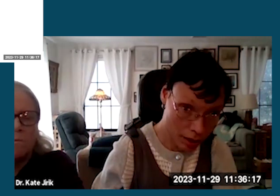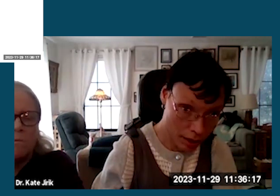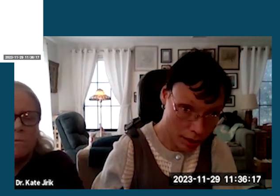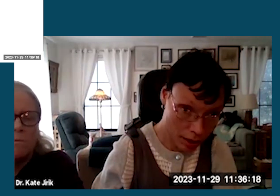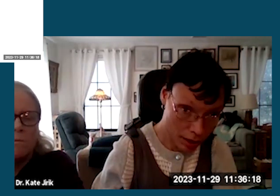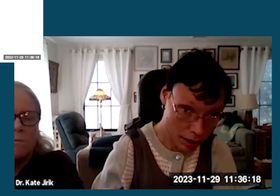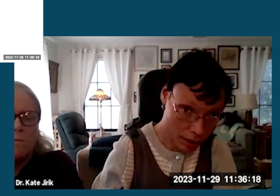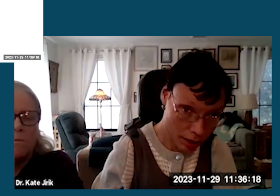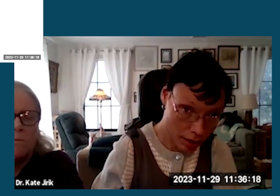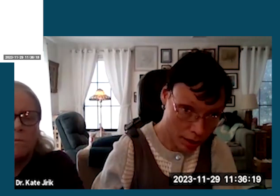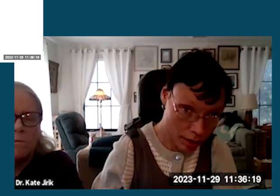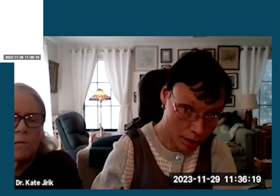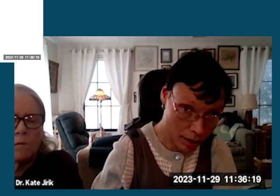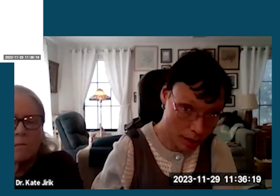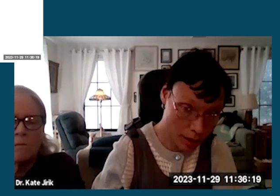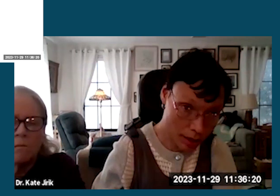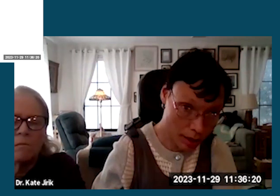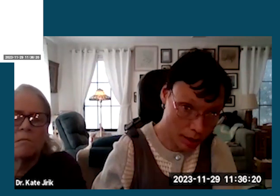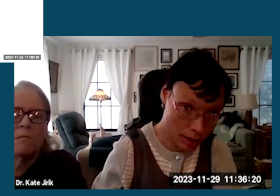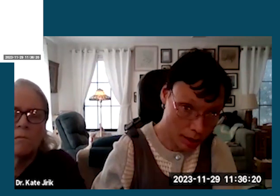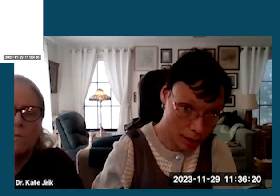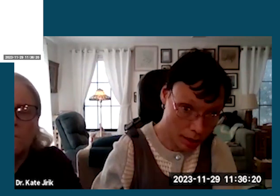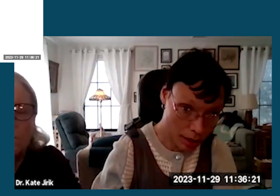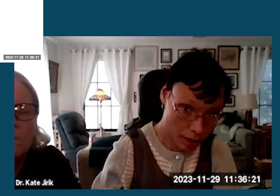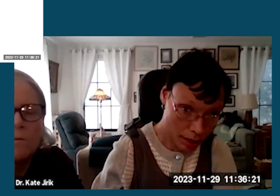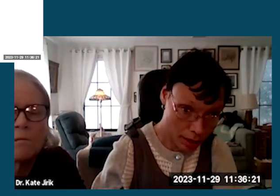and may also become what others might call uncooperative, but which